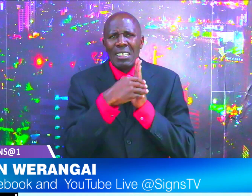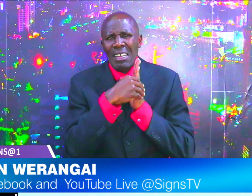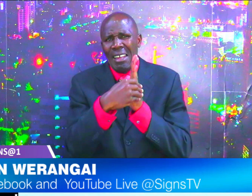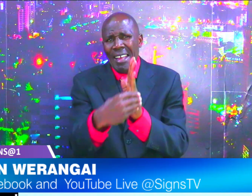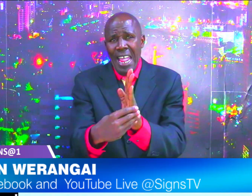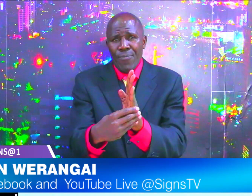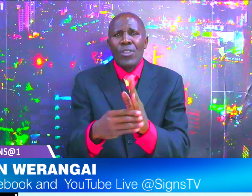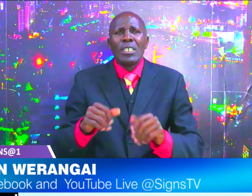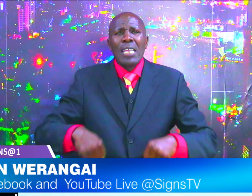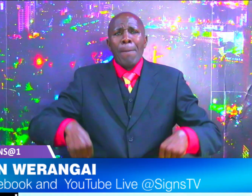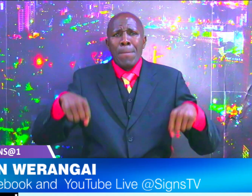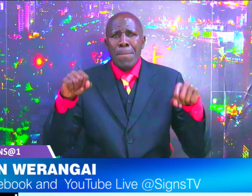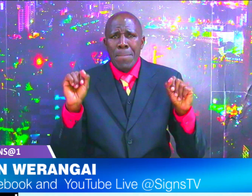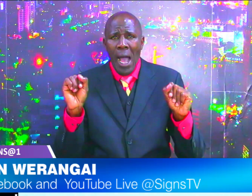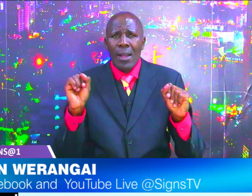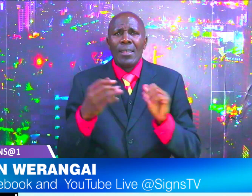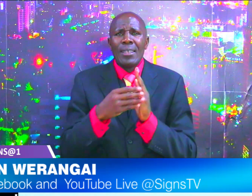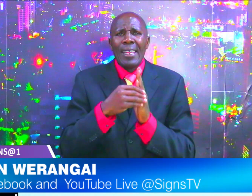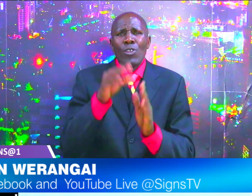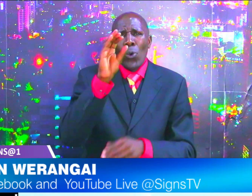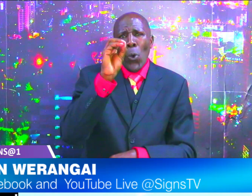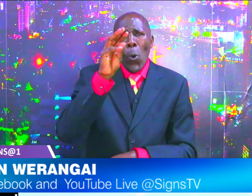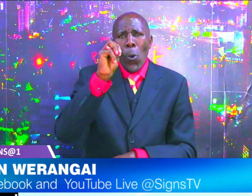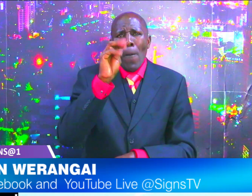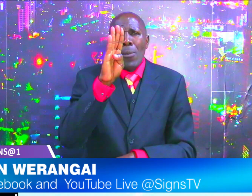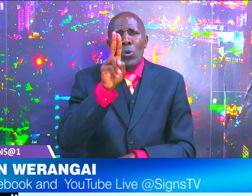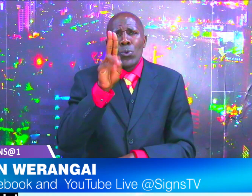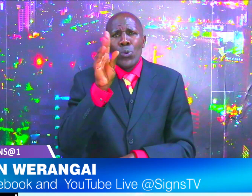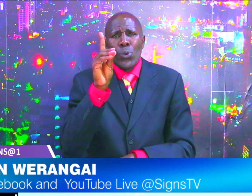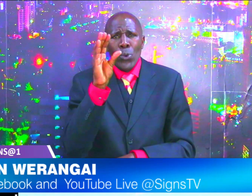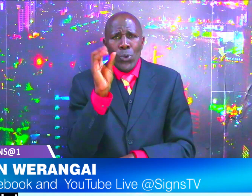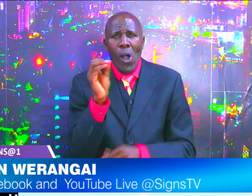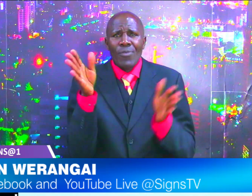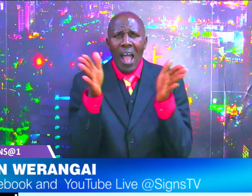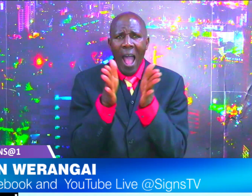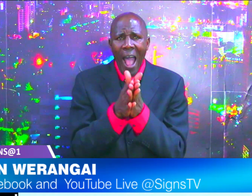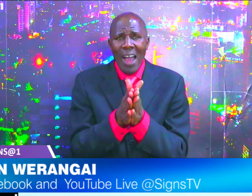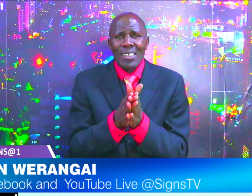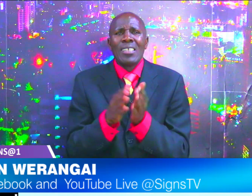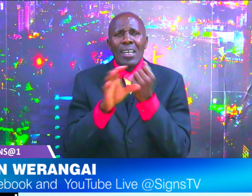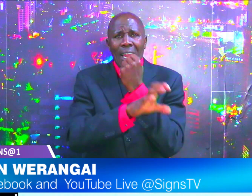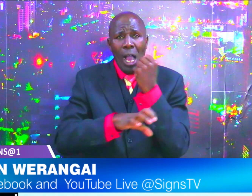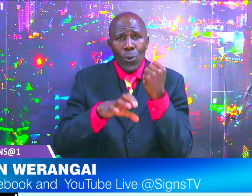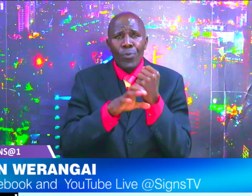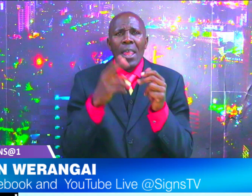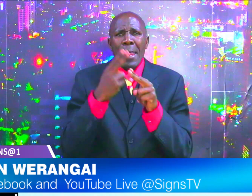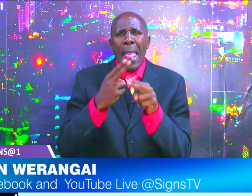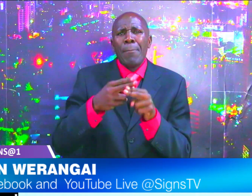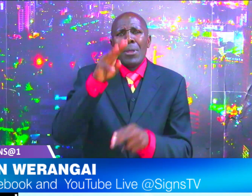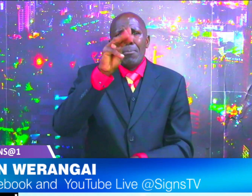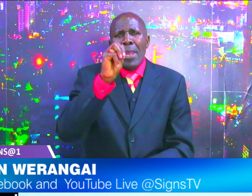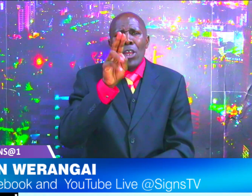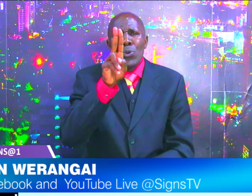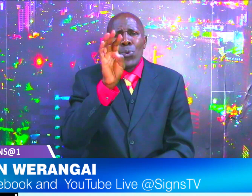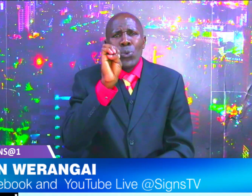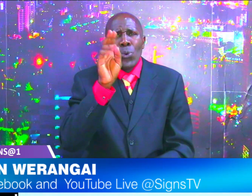multi-million Ewasonyiro tannery led by their chairman Alfred Umbudo and